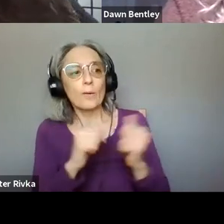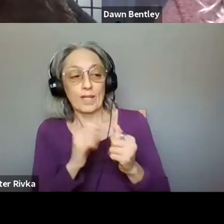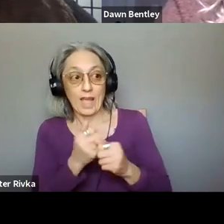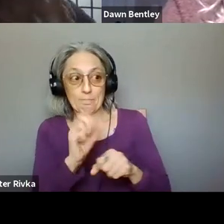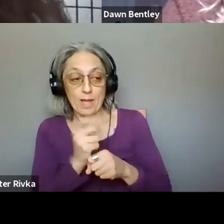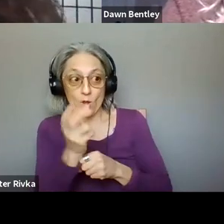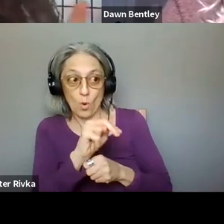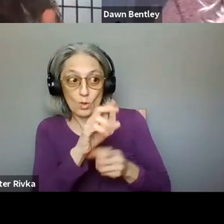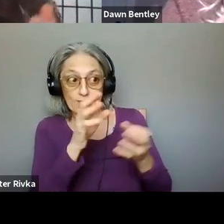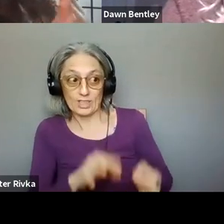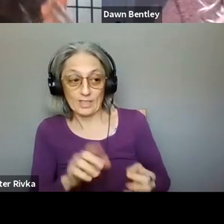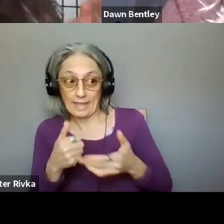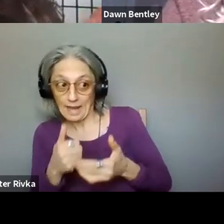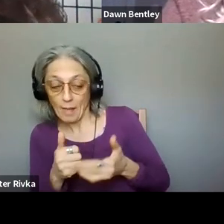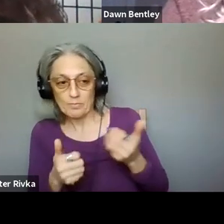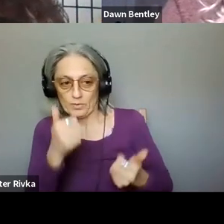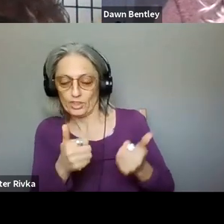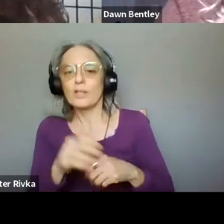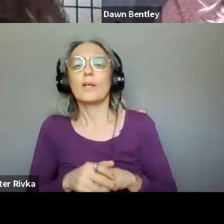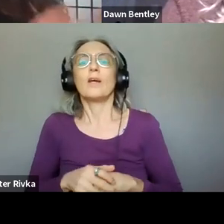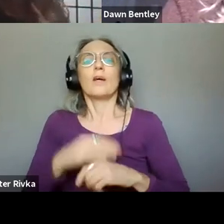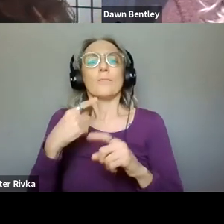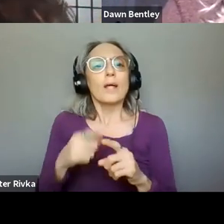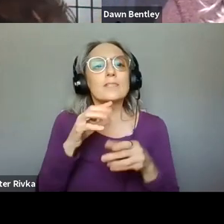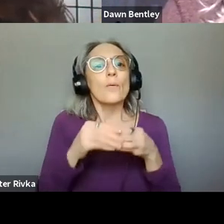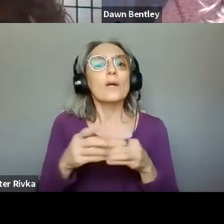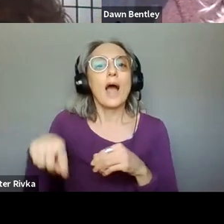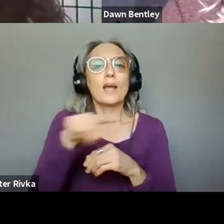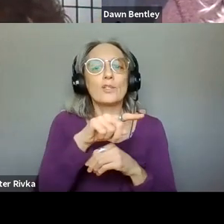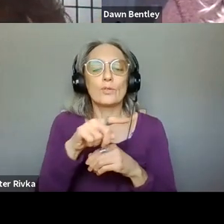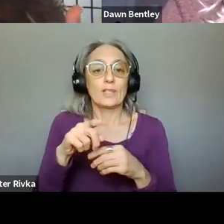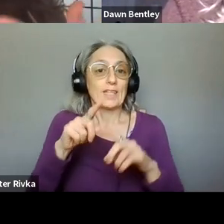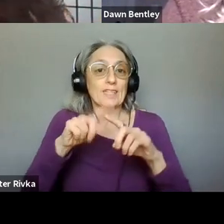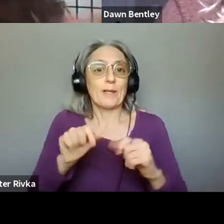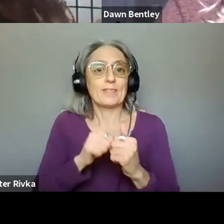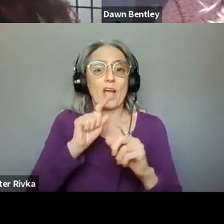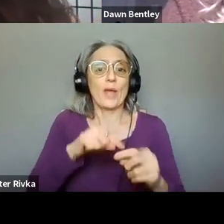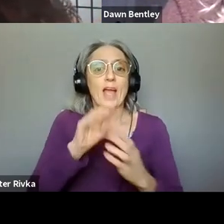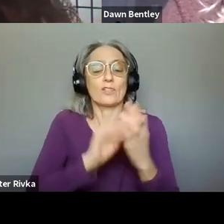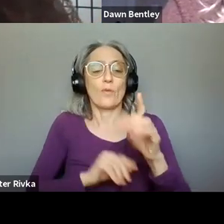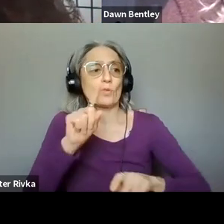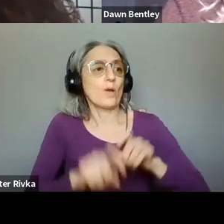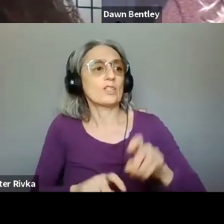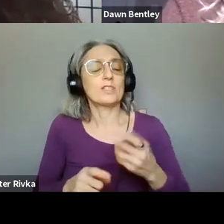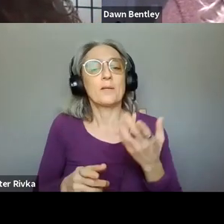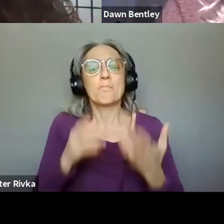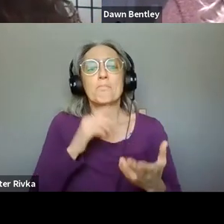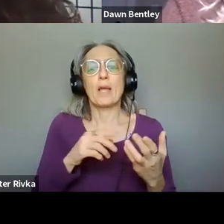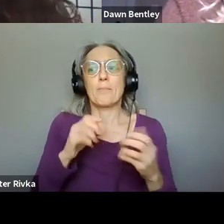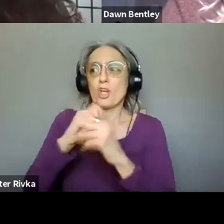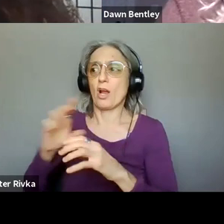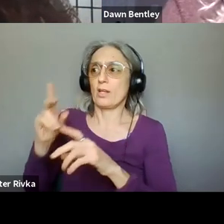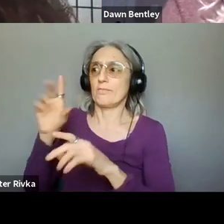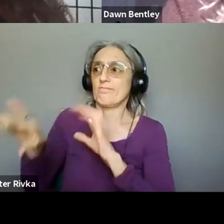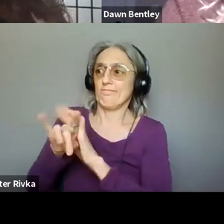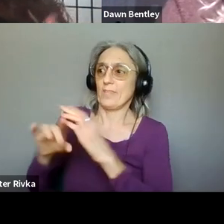And it also helps guide you as to whether or not, based on the way you answer the questions, guardianship may or may not be appropriate for that particular